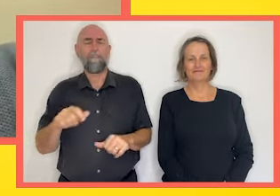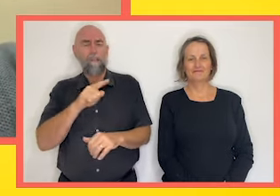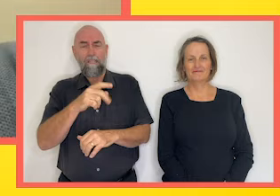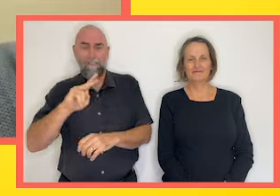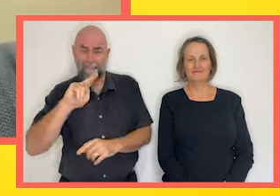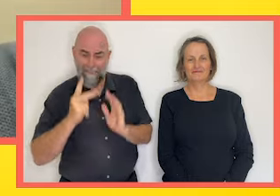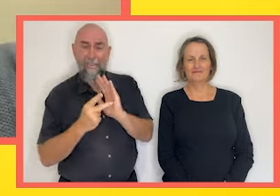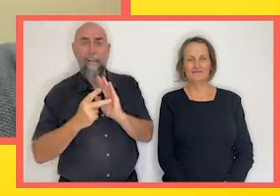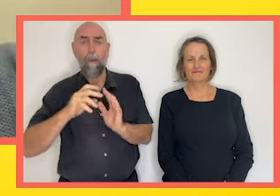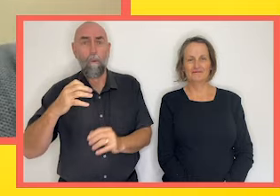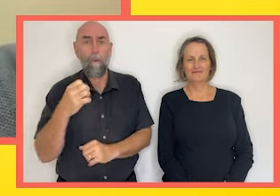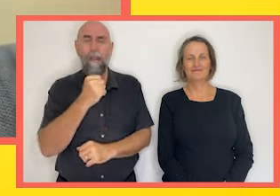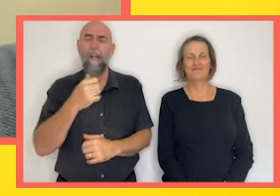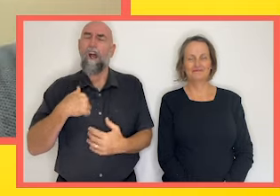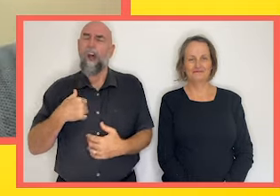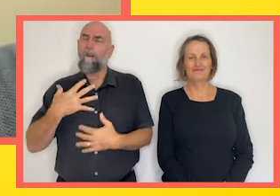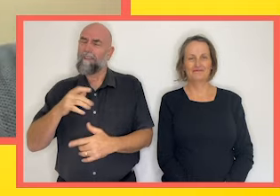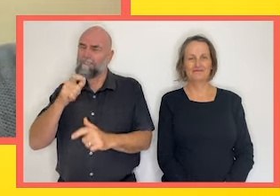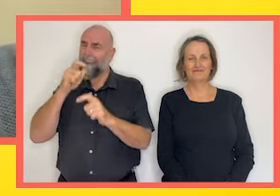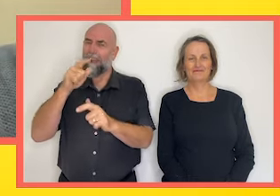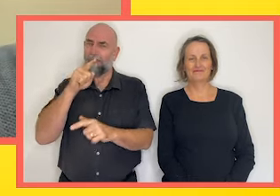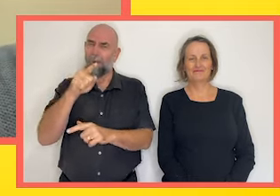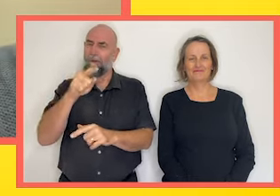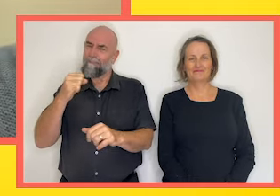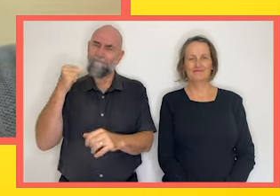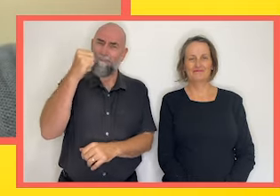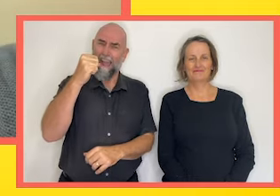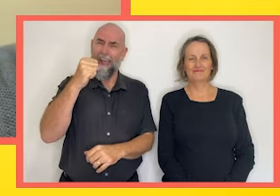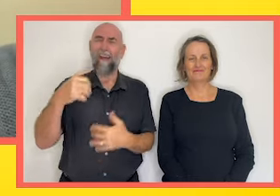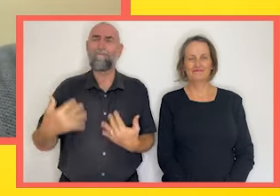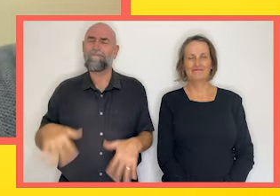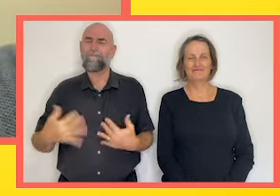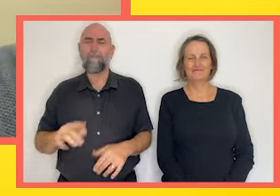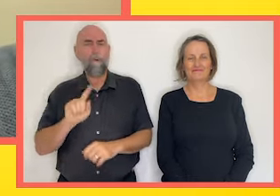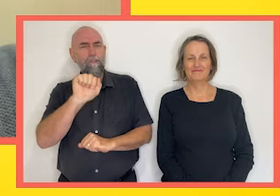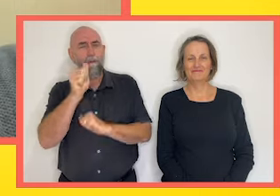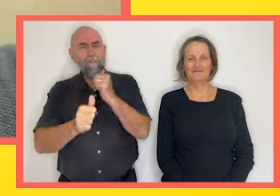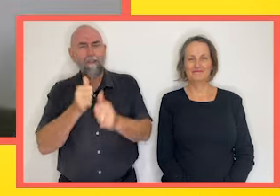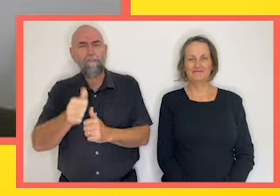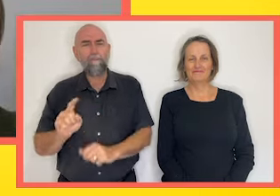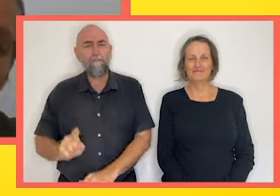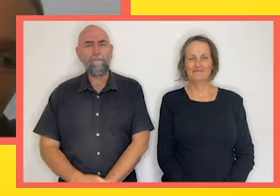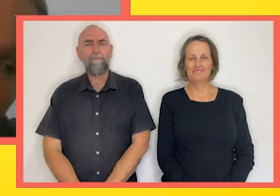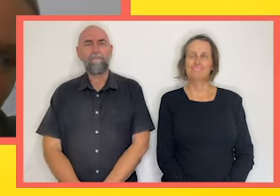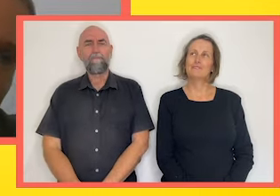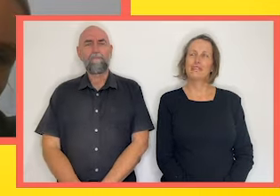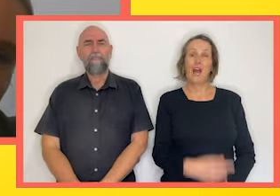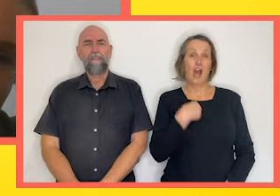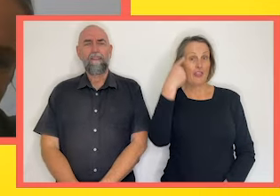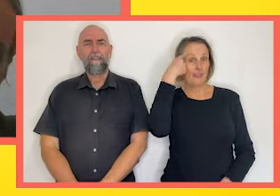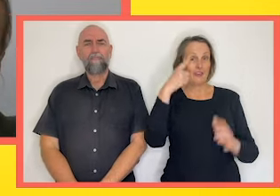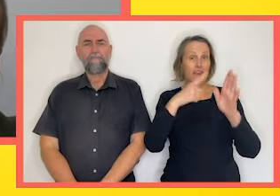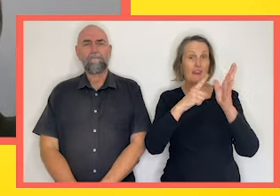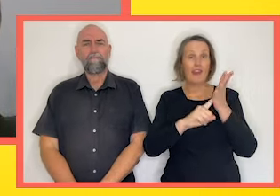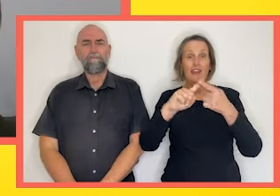win, what that is worth yelling, You Little Ripper. Sarah Rose, what's your You Little Ripper moment? My You Little Ripper moment would have to be